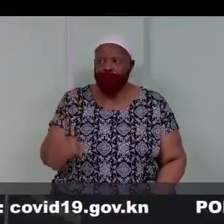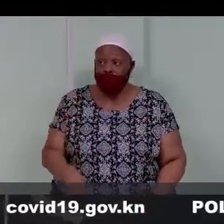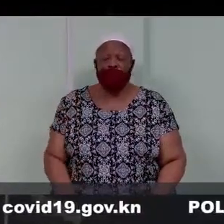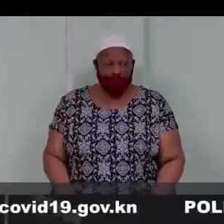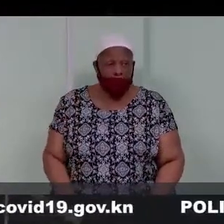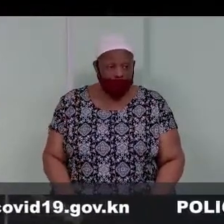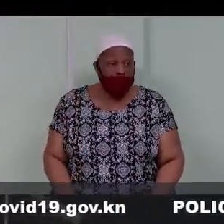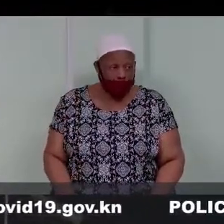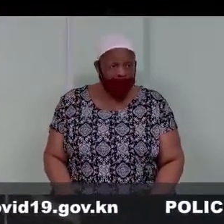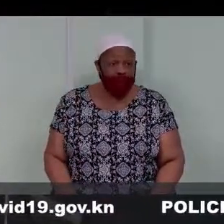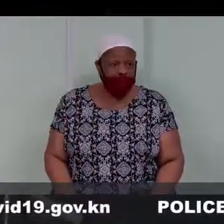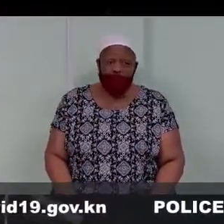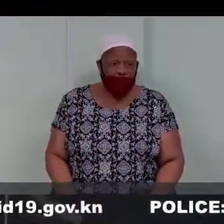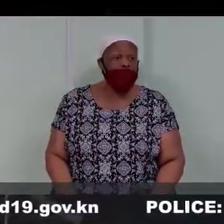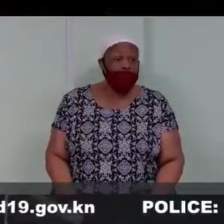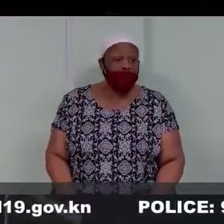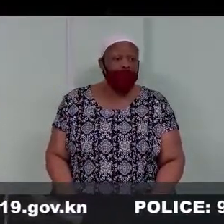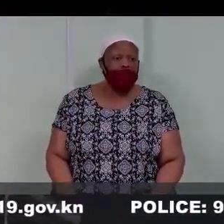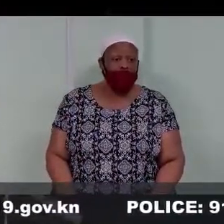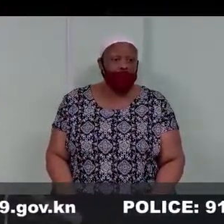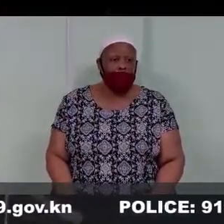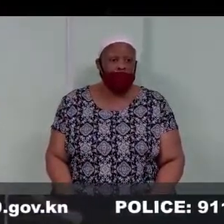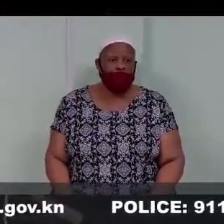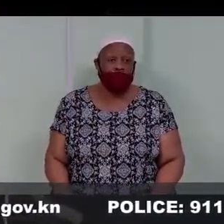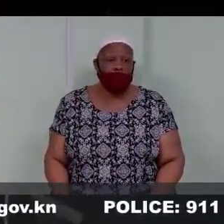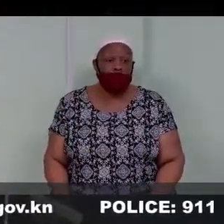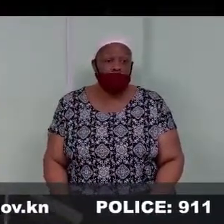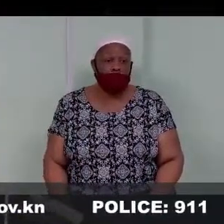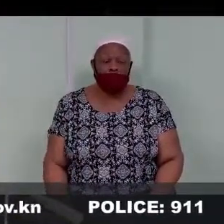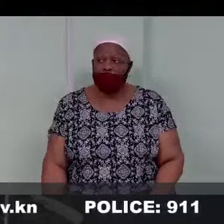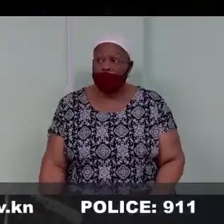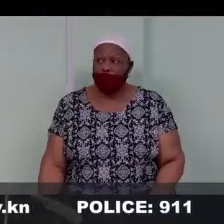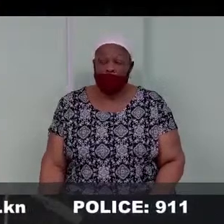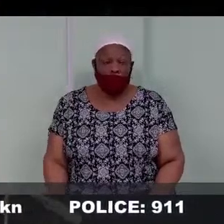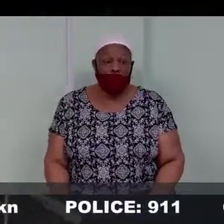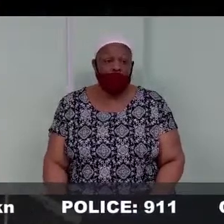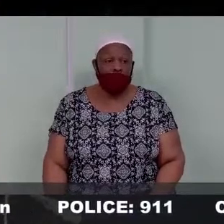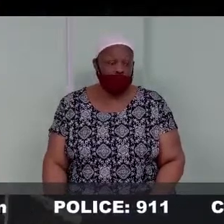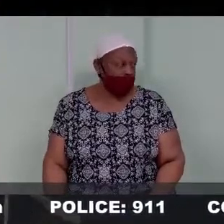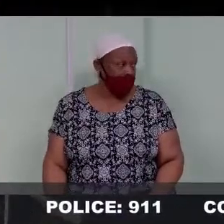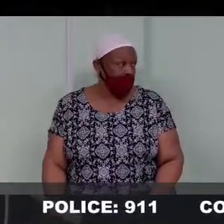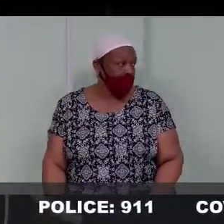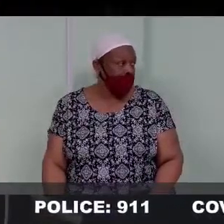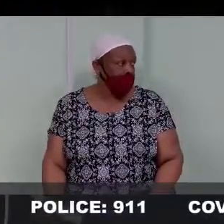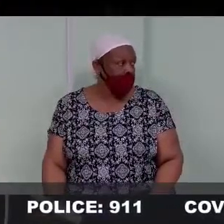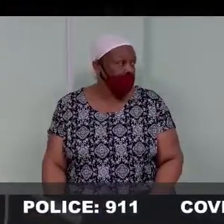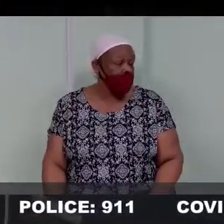sign languages. Yes. Sign languages.